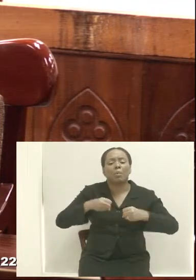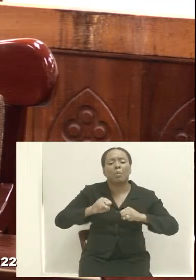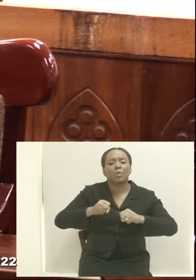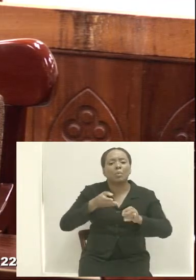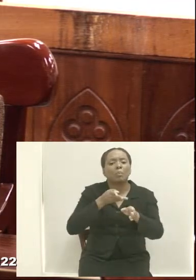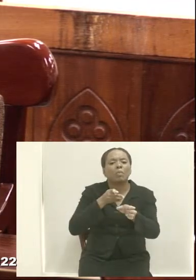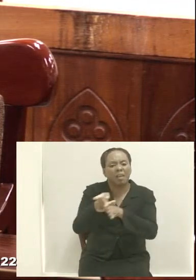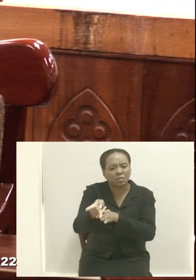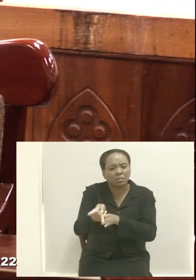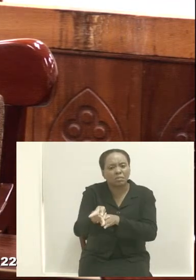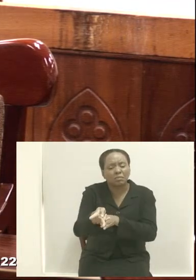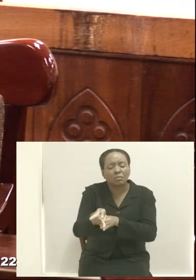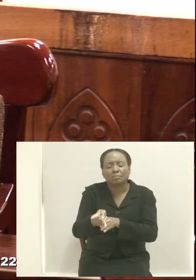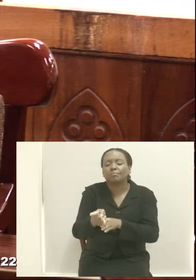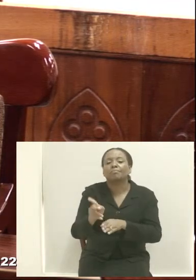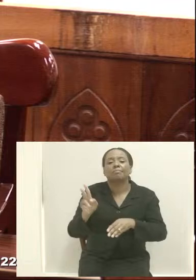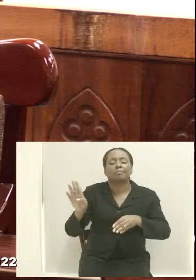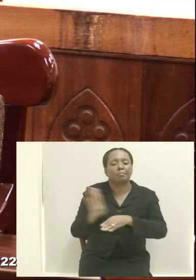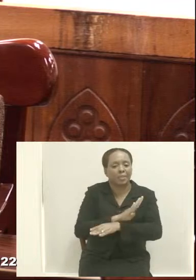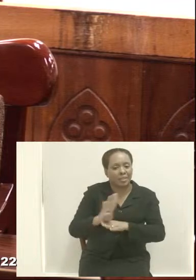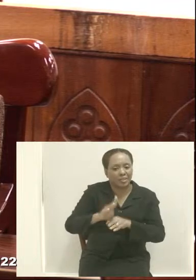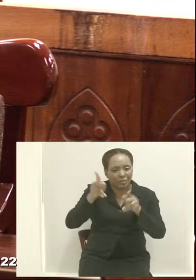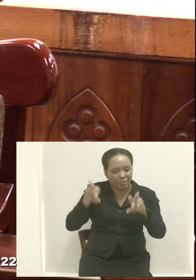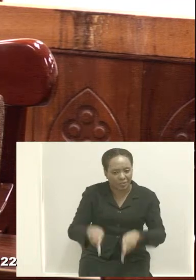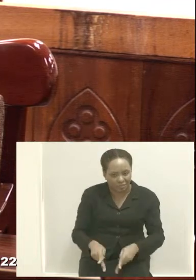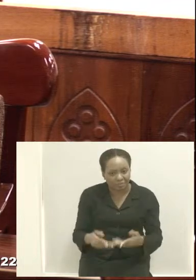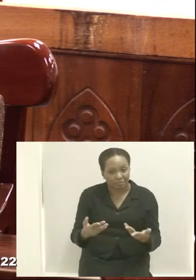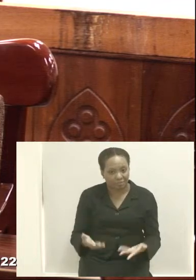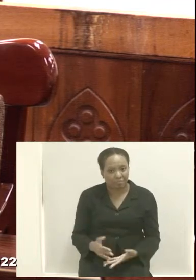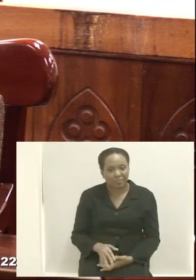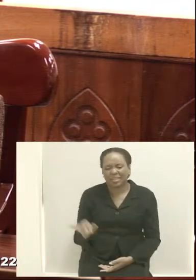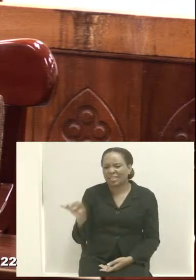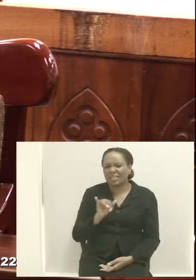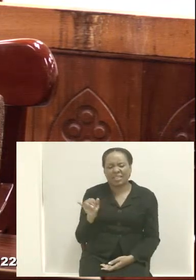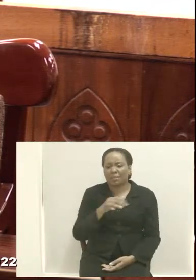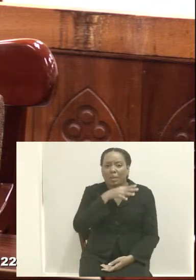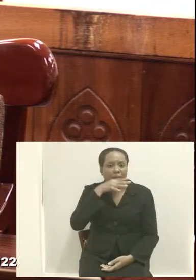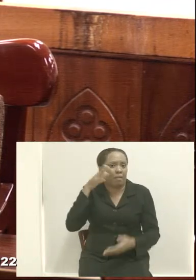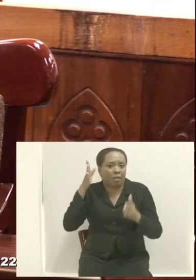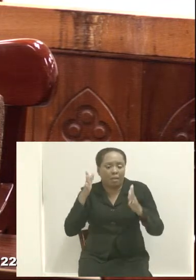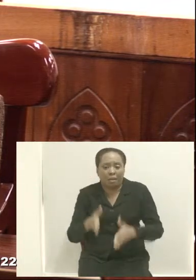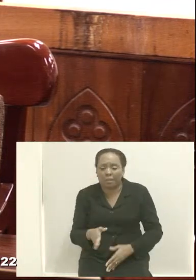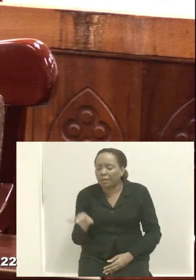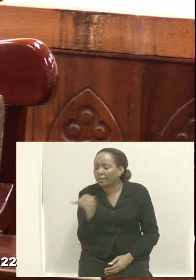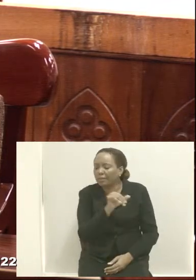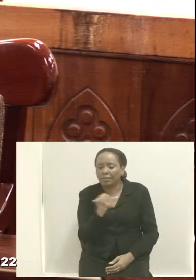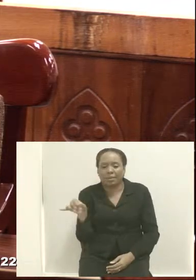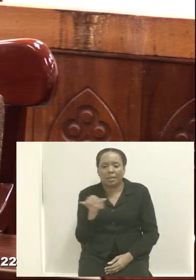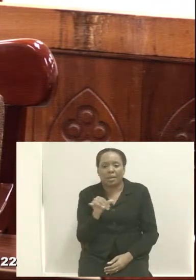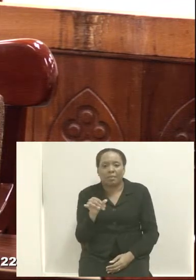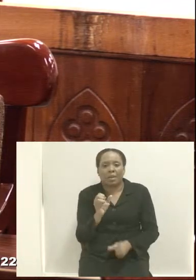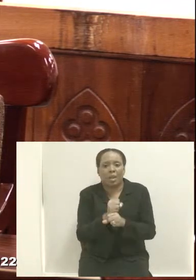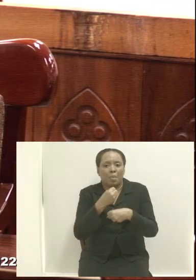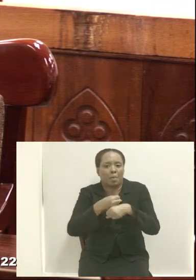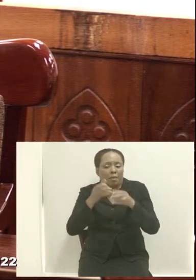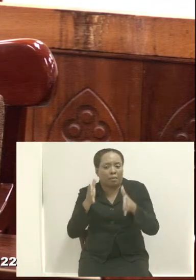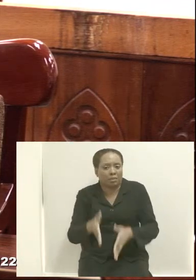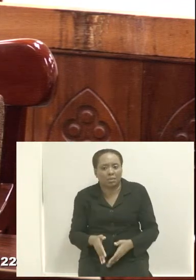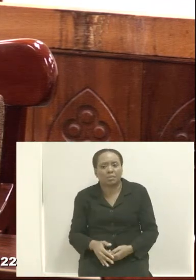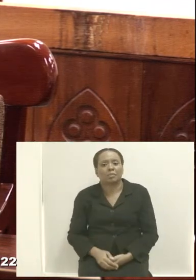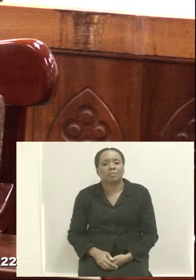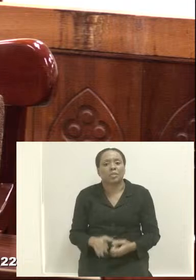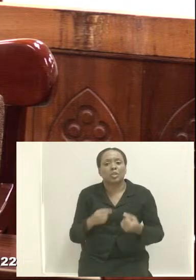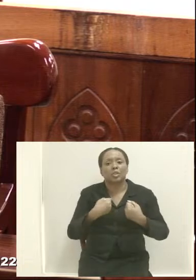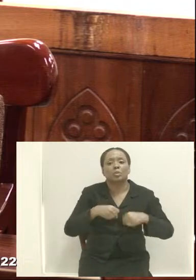person, a manufacturer, a farmer, and endeavors such as that. So my broad question to